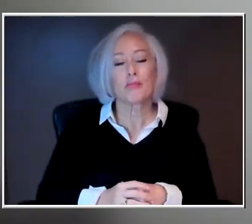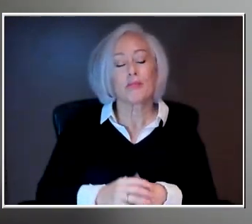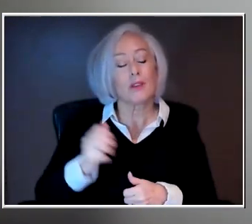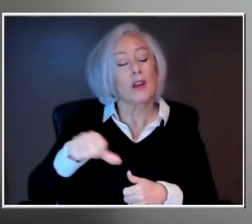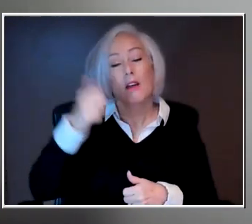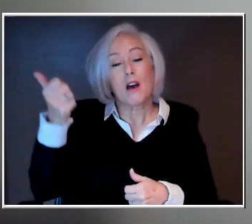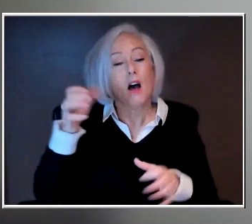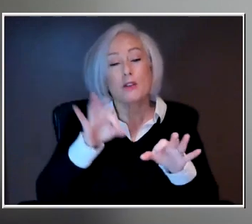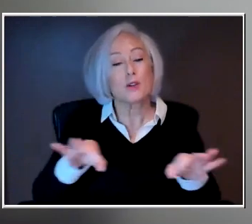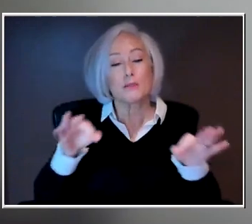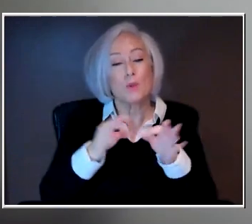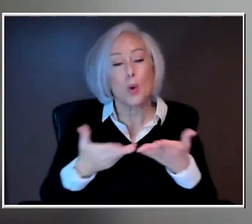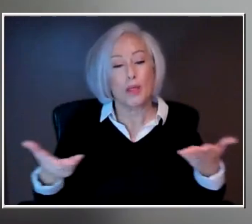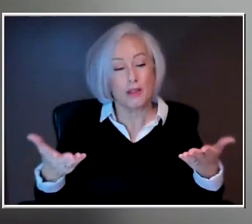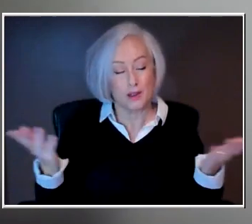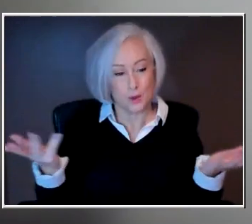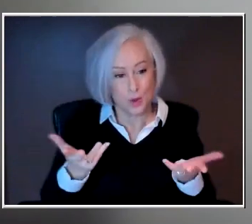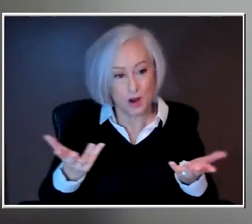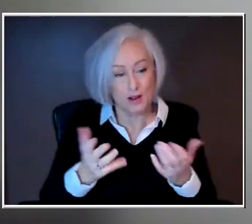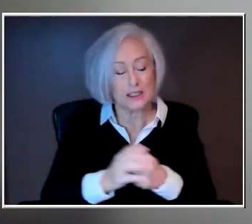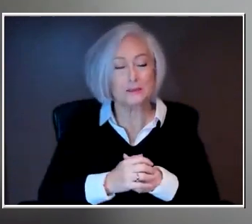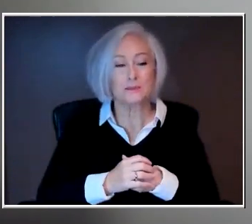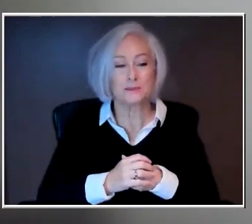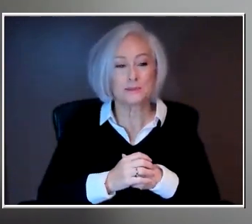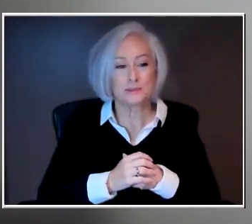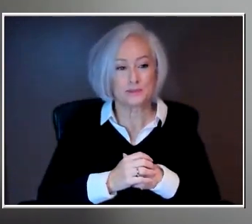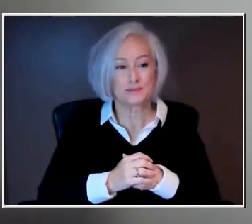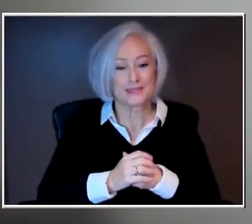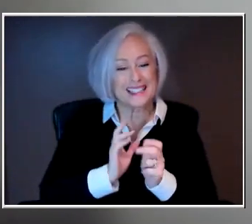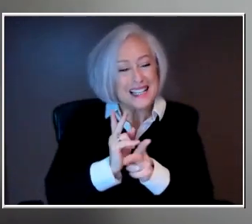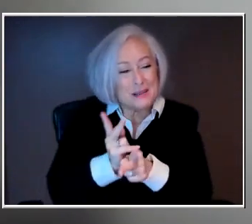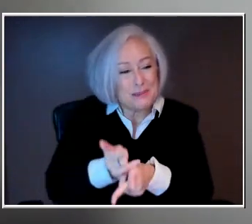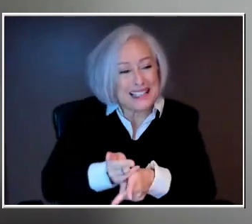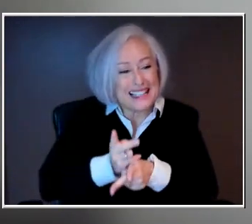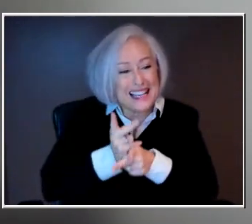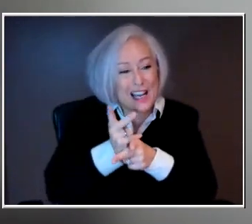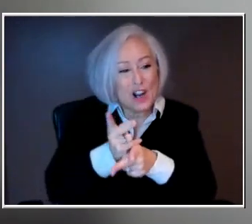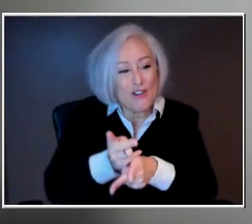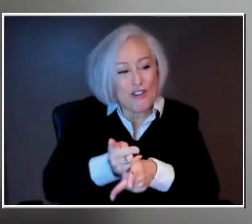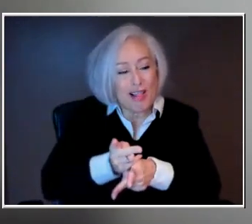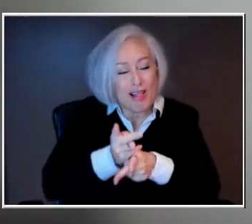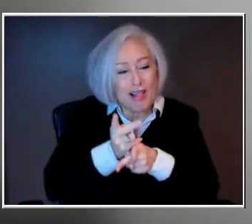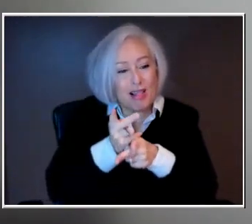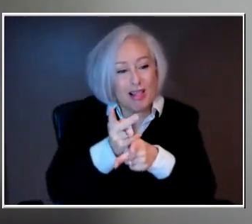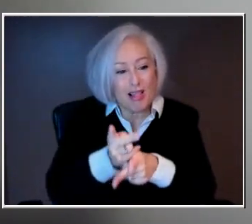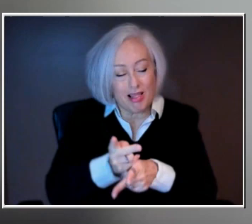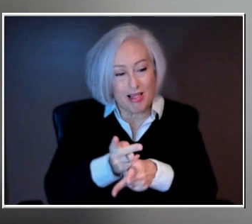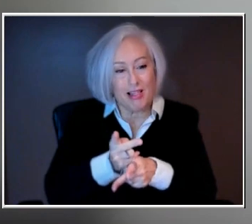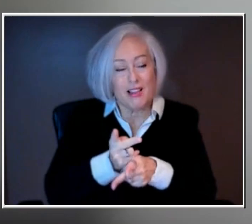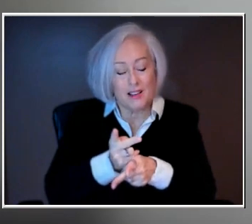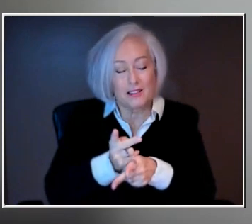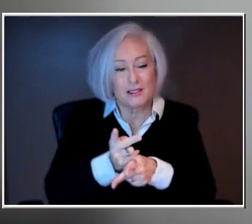do is really be careful with